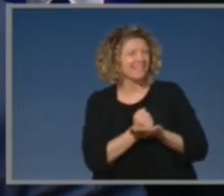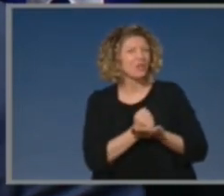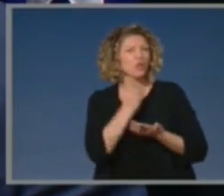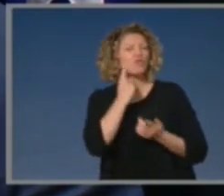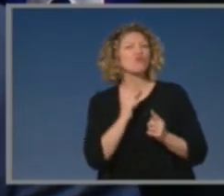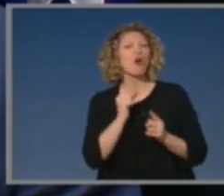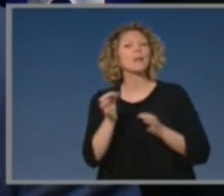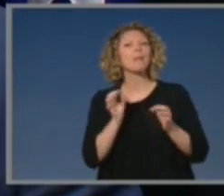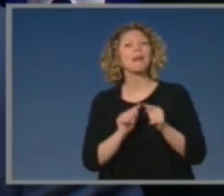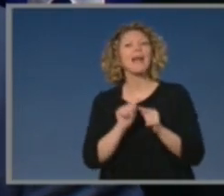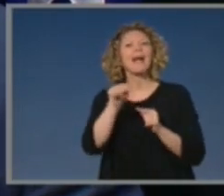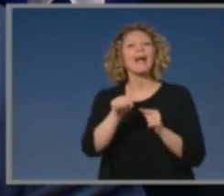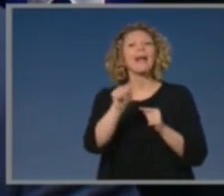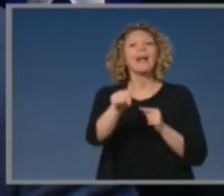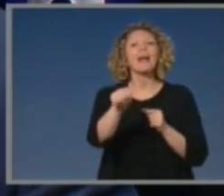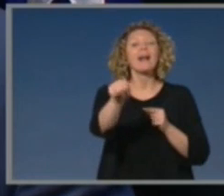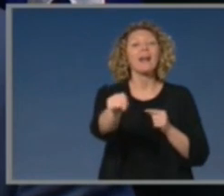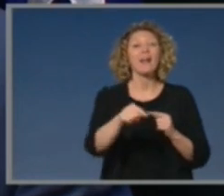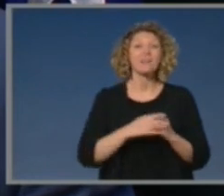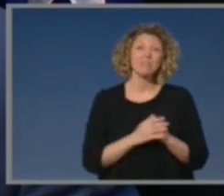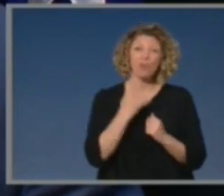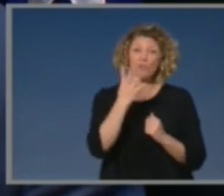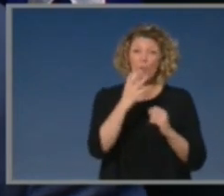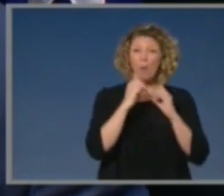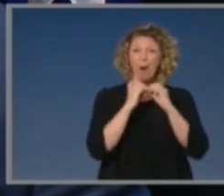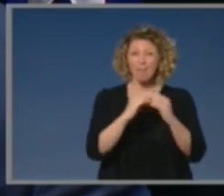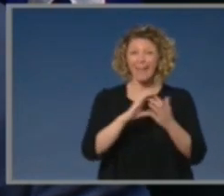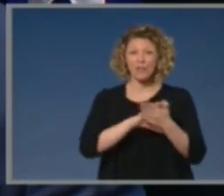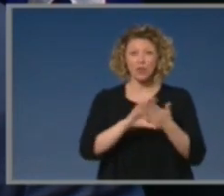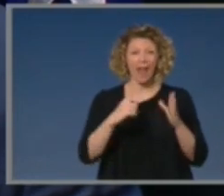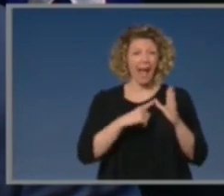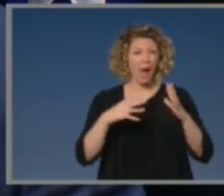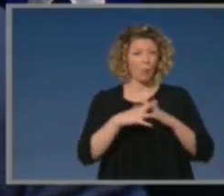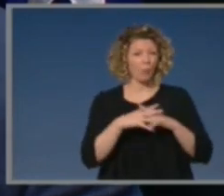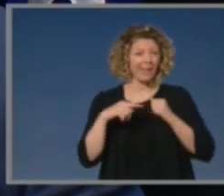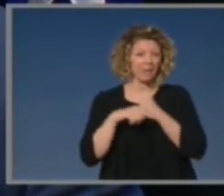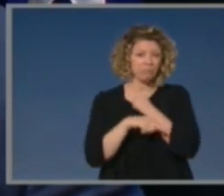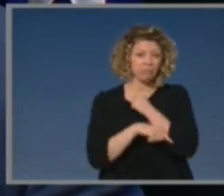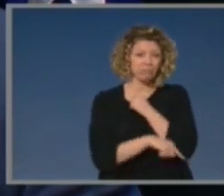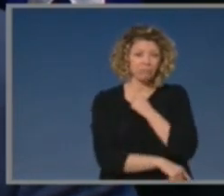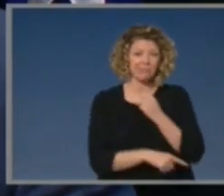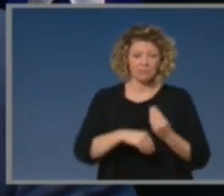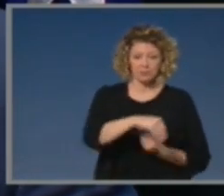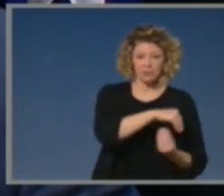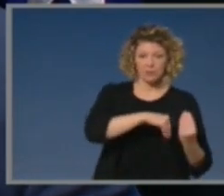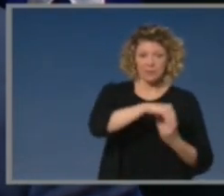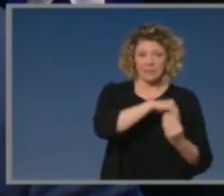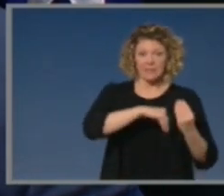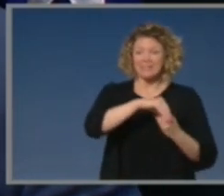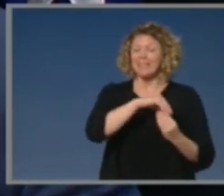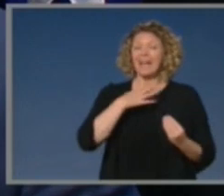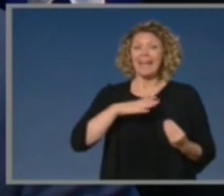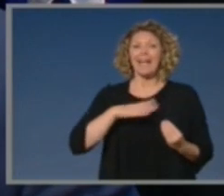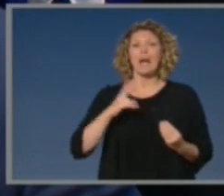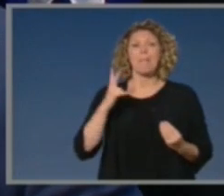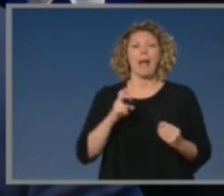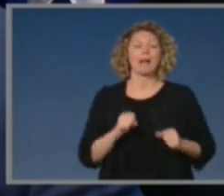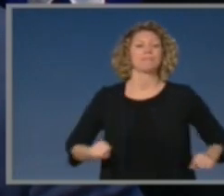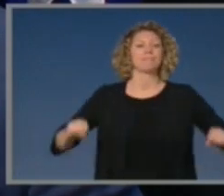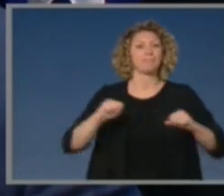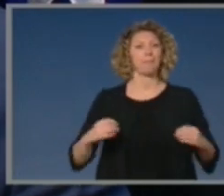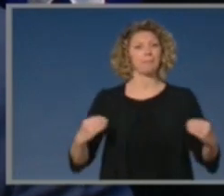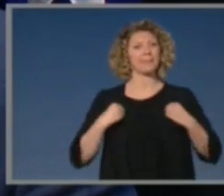quickly as we can, because at $4 billion a week, we have a very strong incentive for all Australians